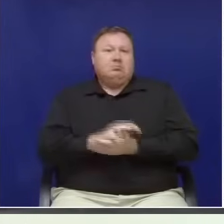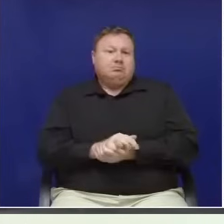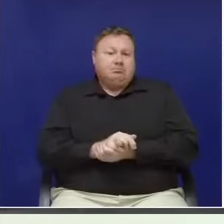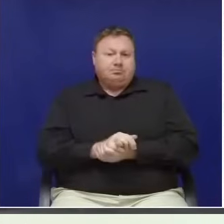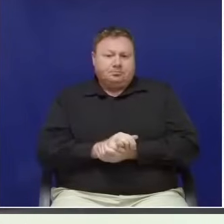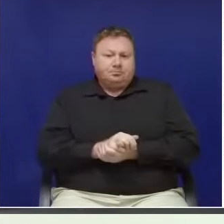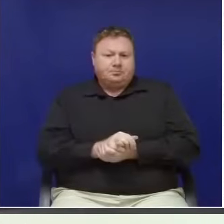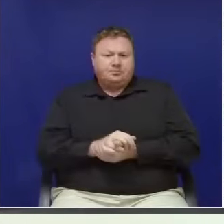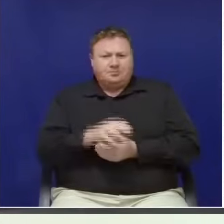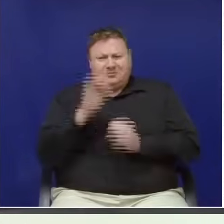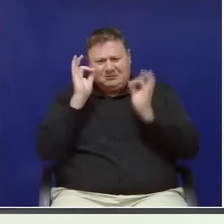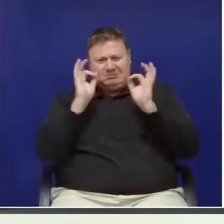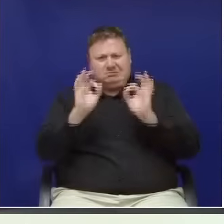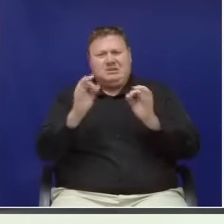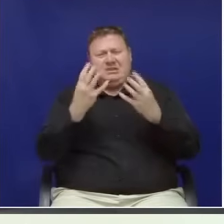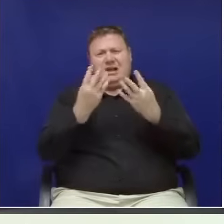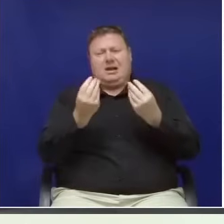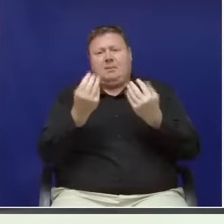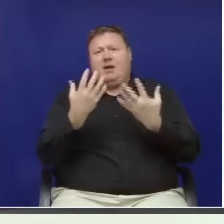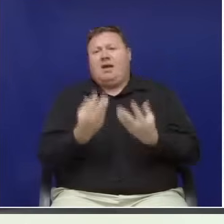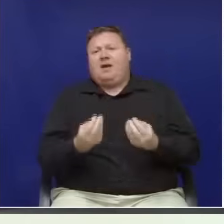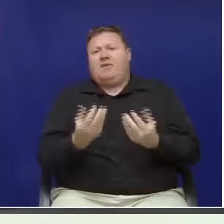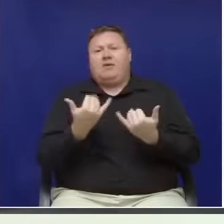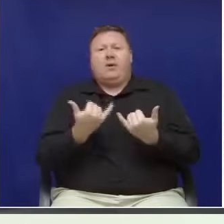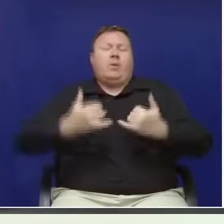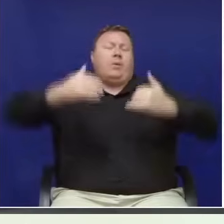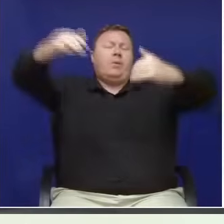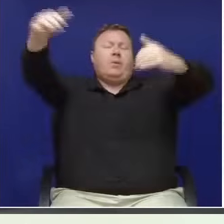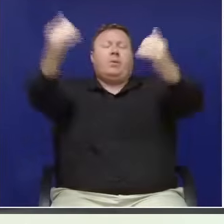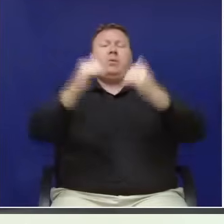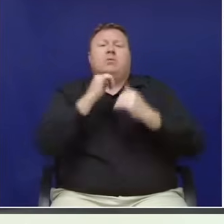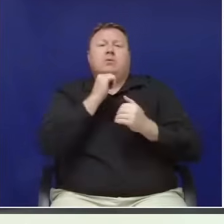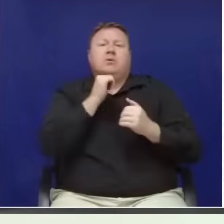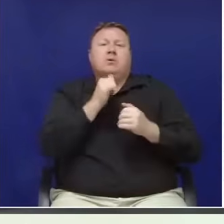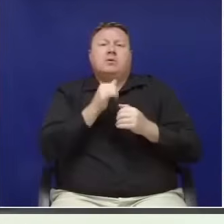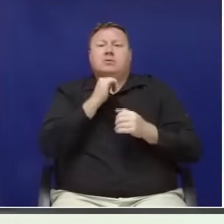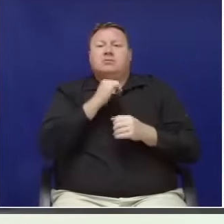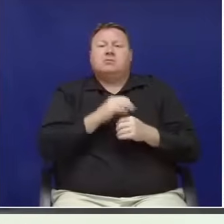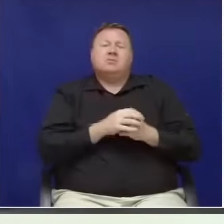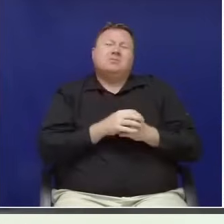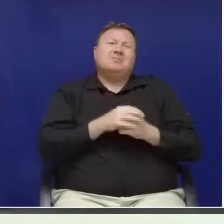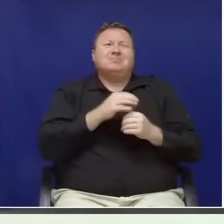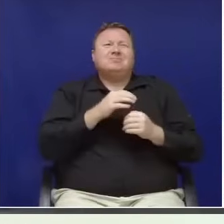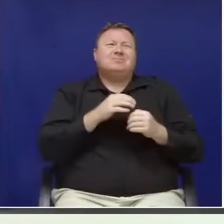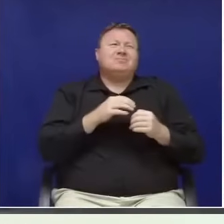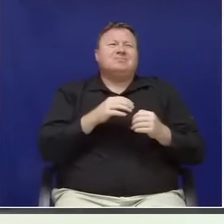able to give you the exact figures, but it is not necessarily correct to say there is